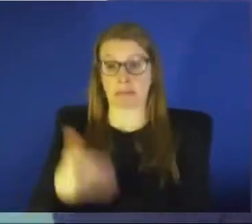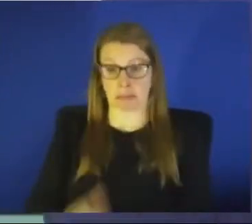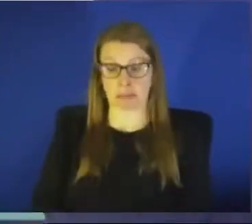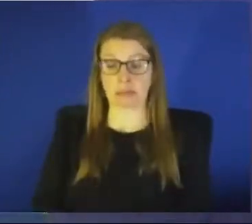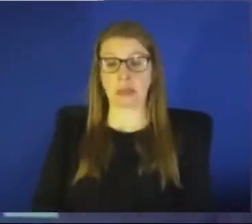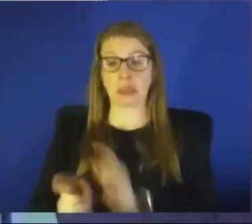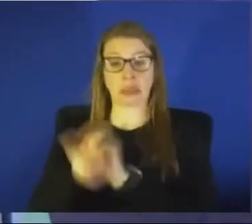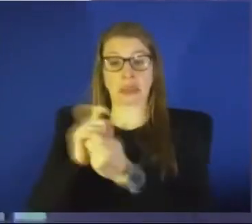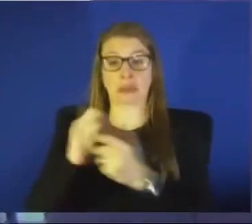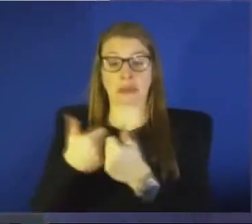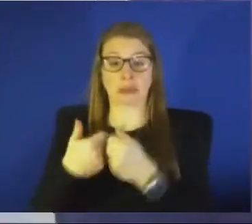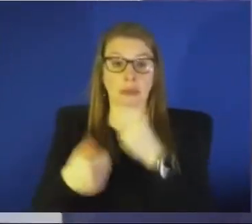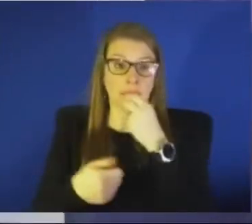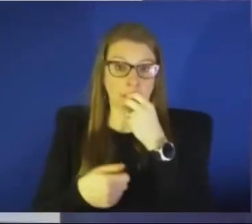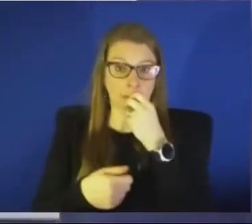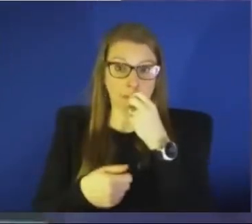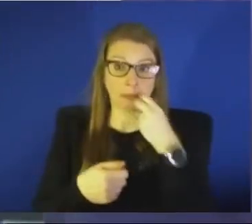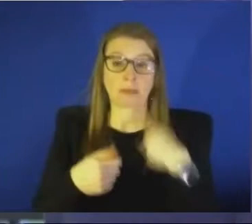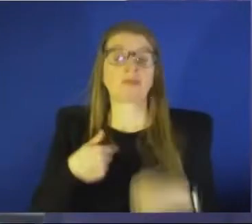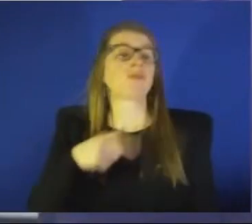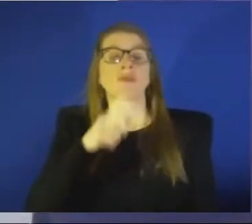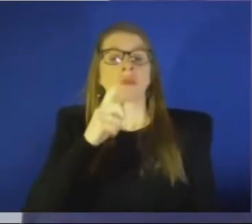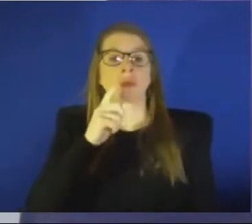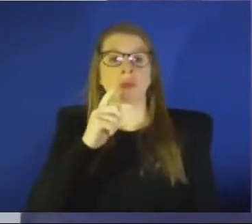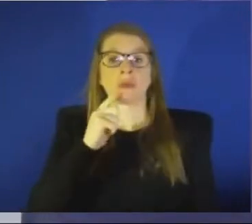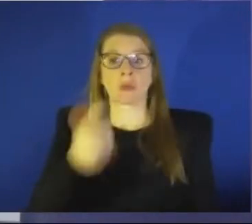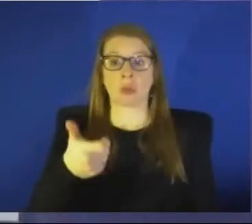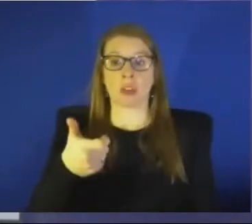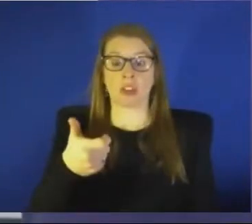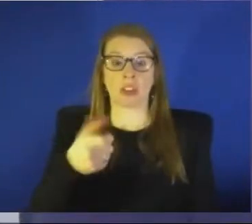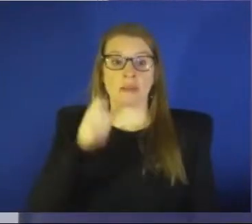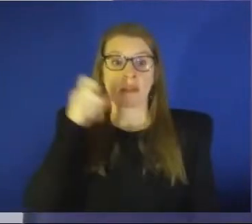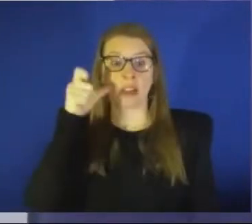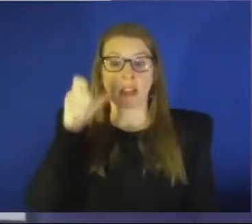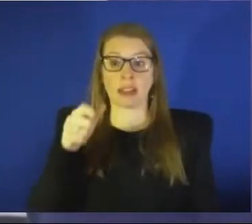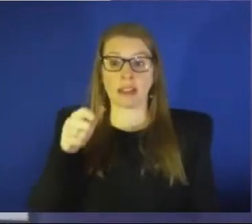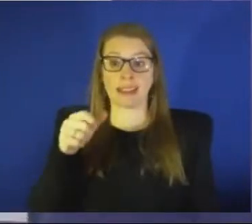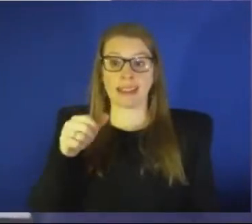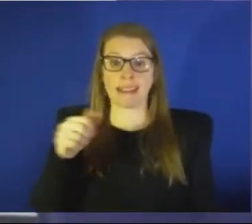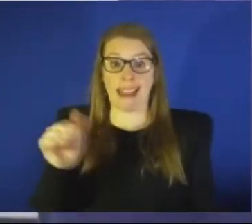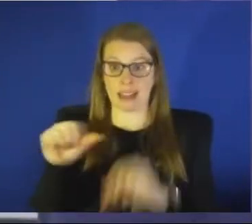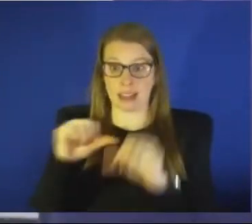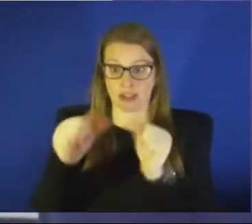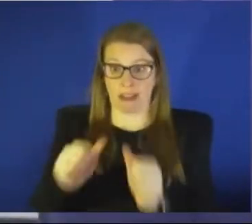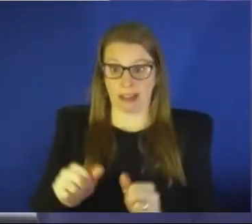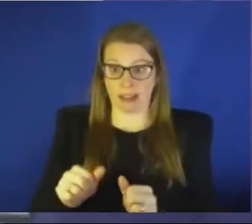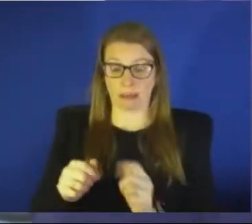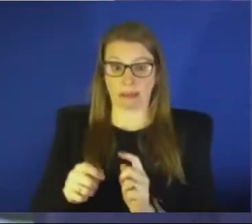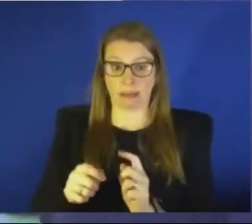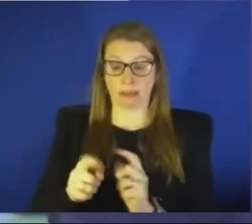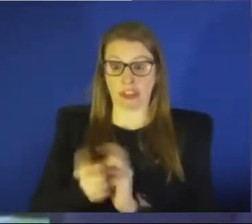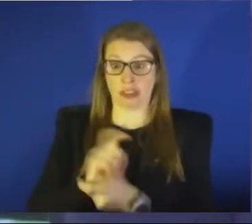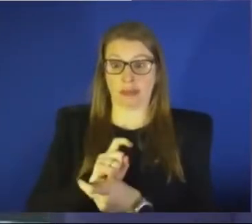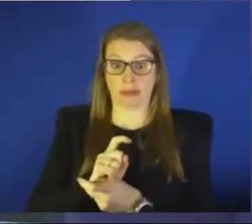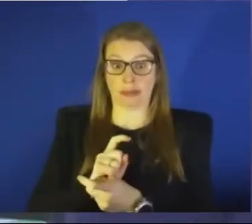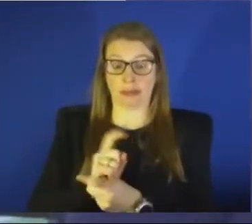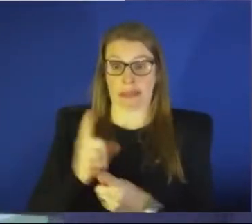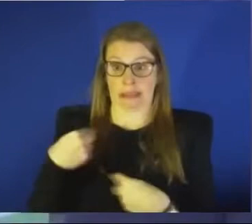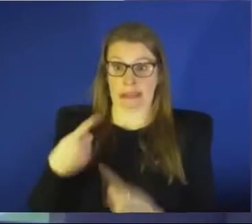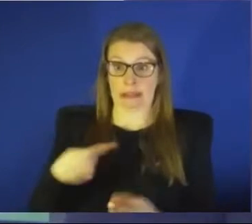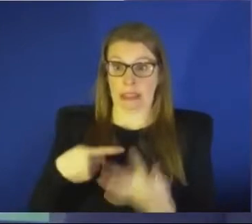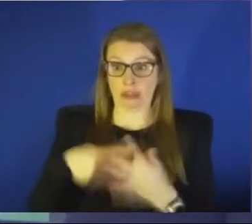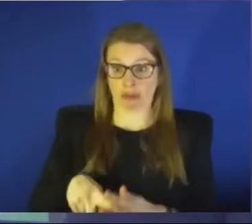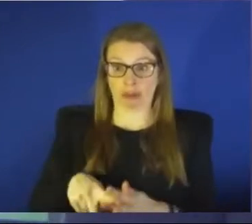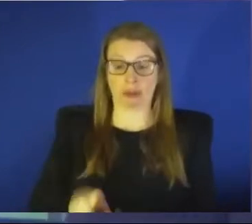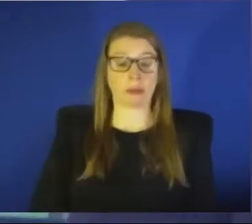said it. When I was watching yesterday, just the shape of the athlete has sure changed since Tiger Woods came in. I was thinking